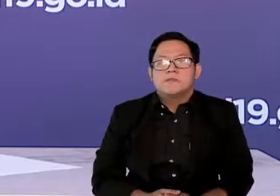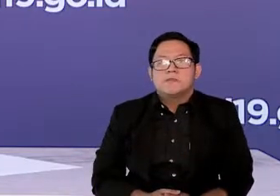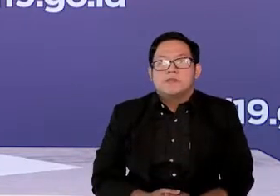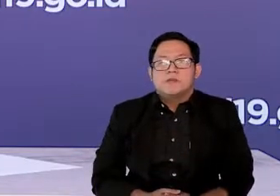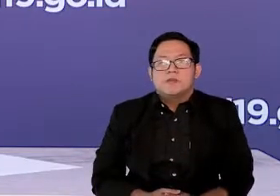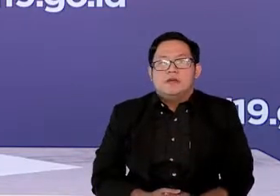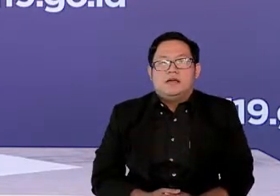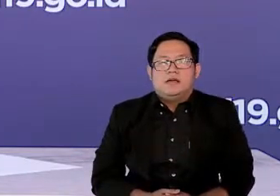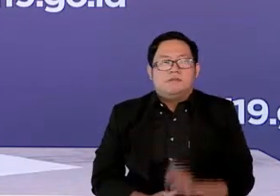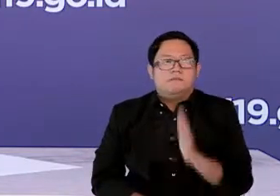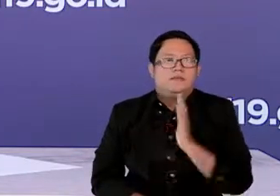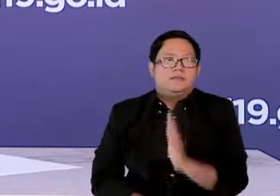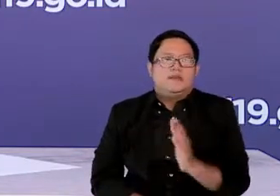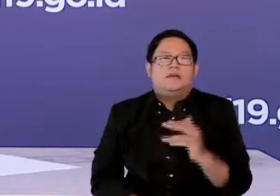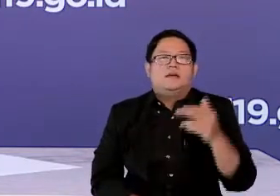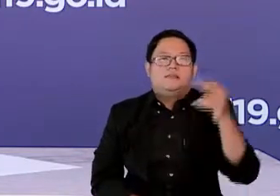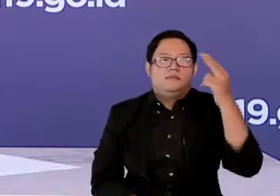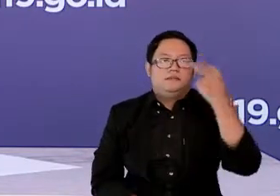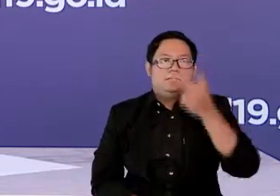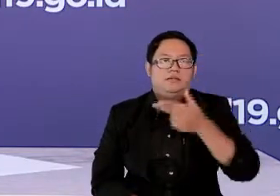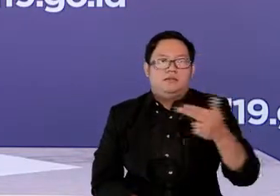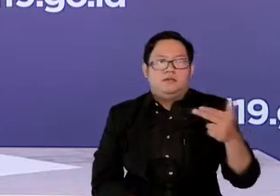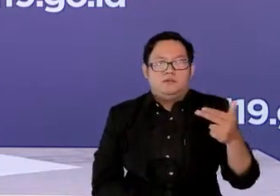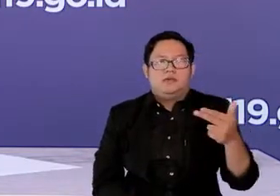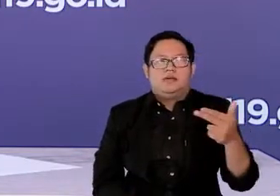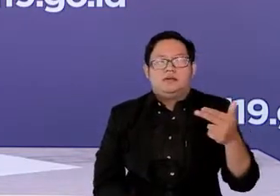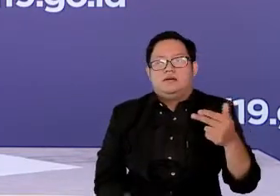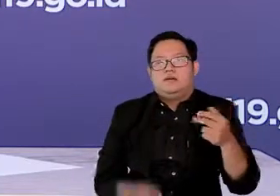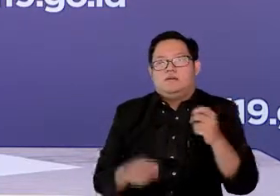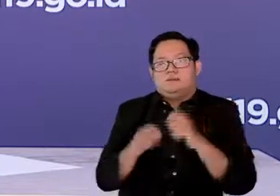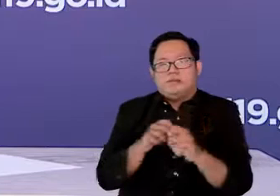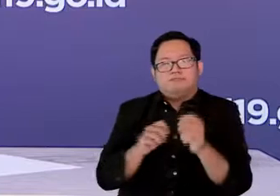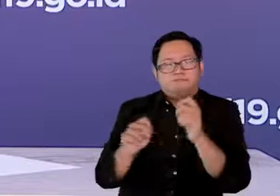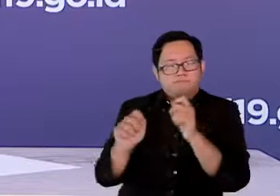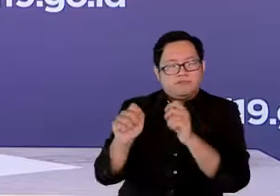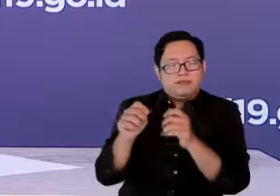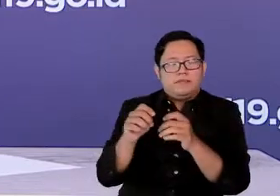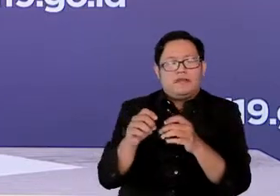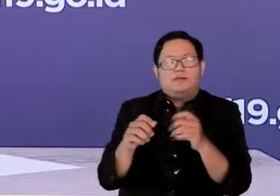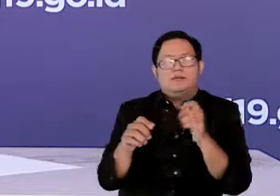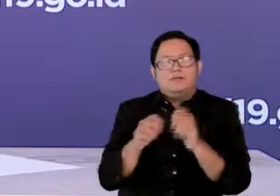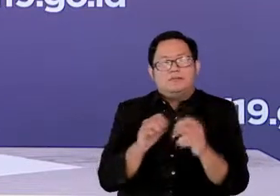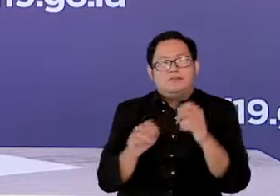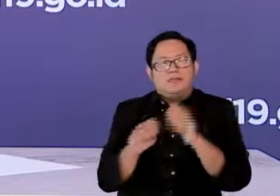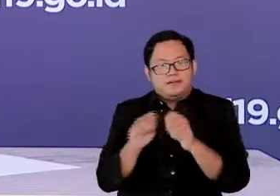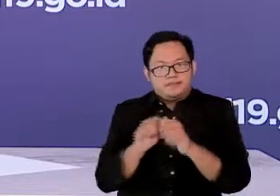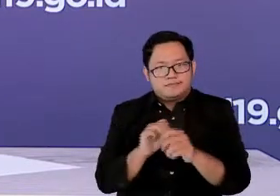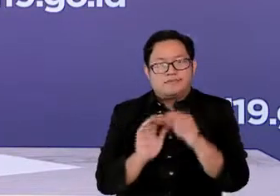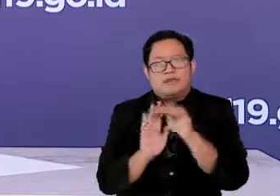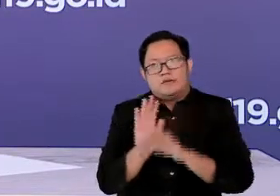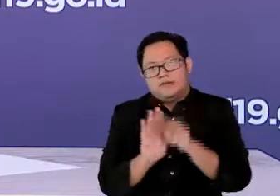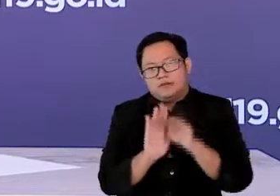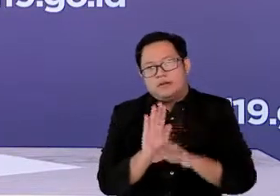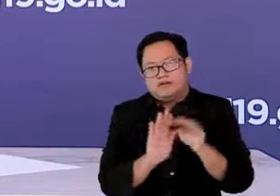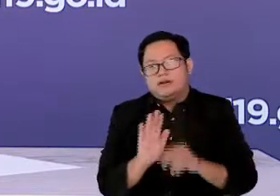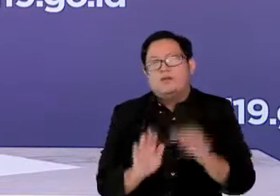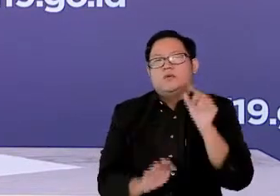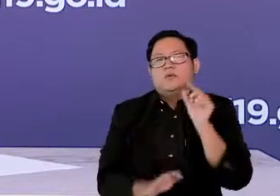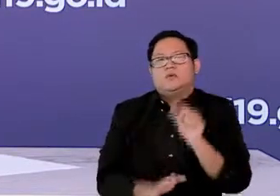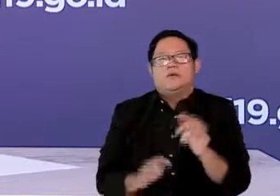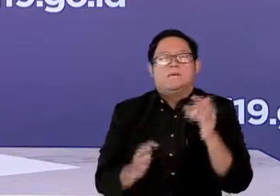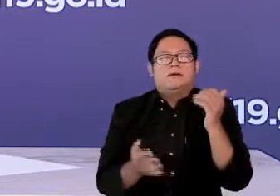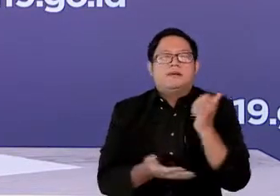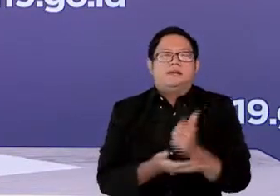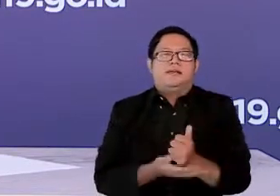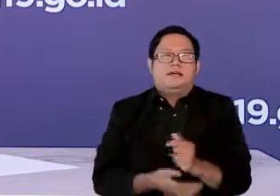In principle, the Indonesian government formulating tiered and layered regulations to ensure that those